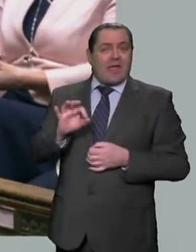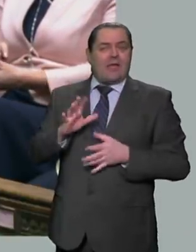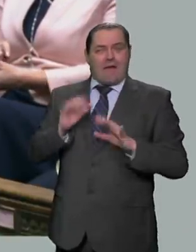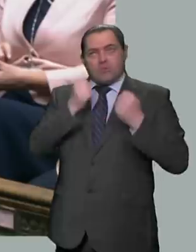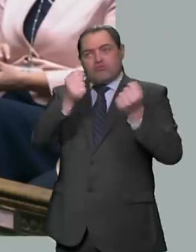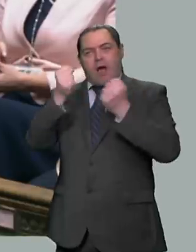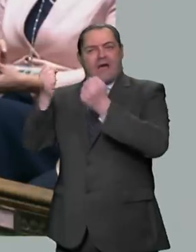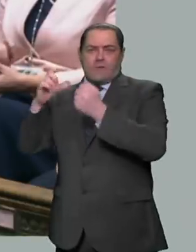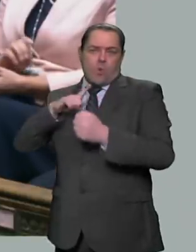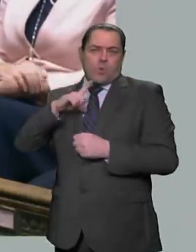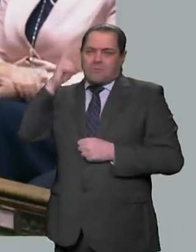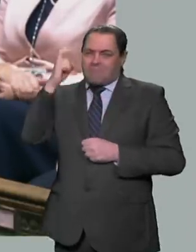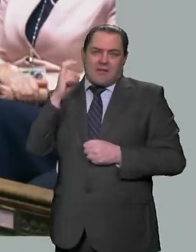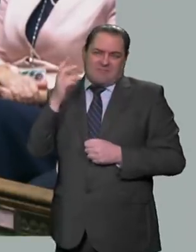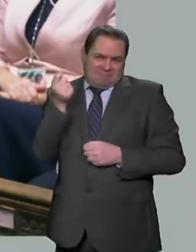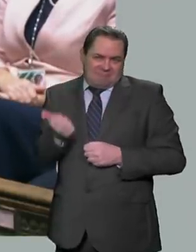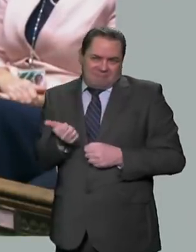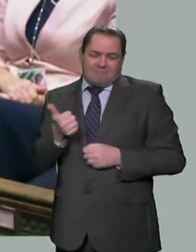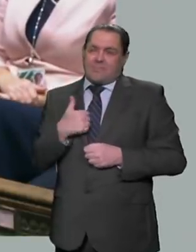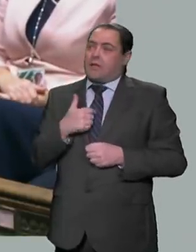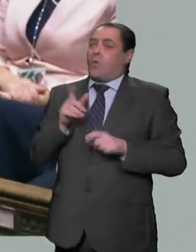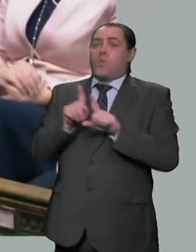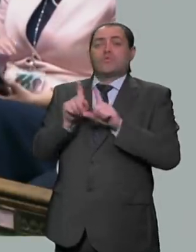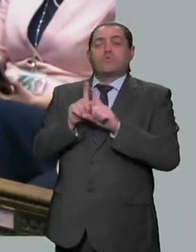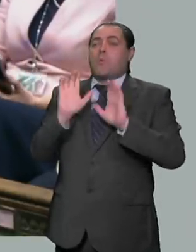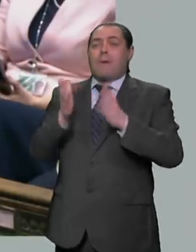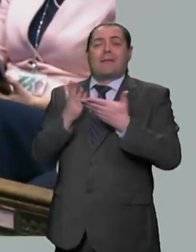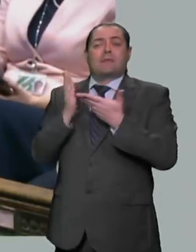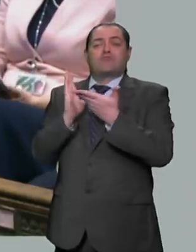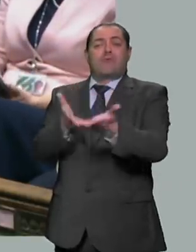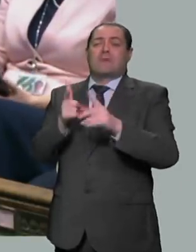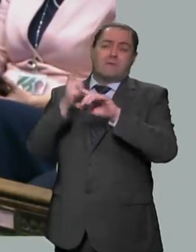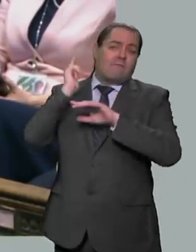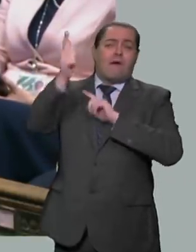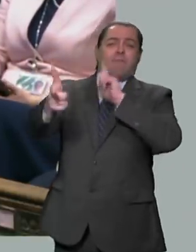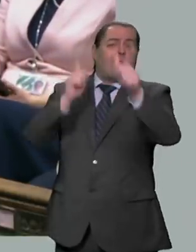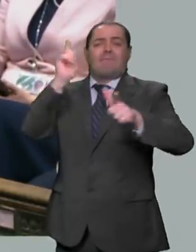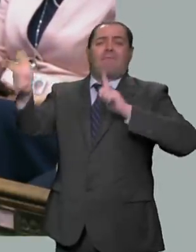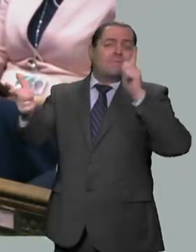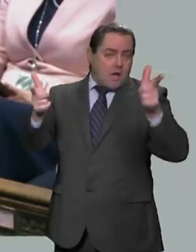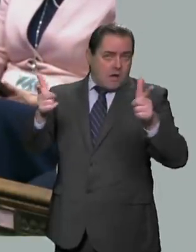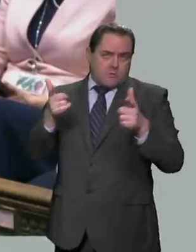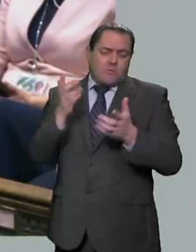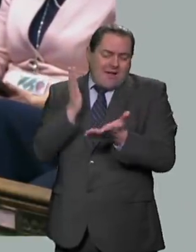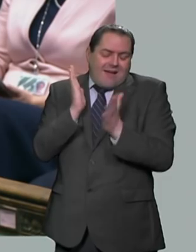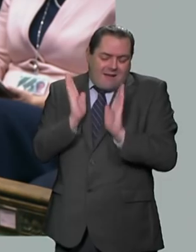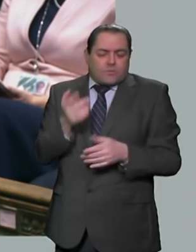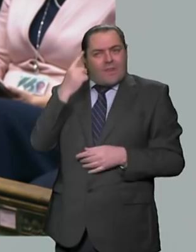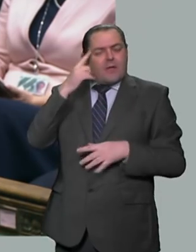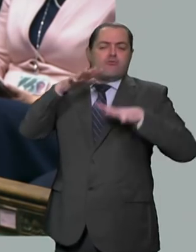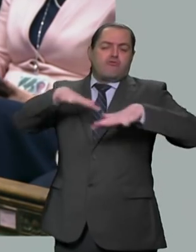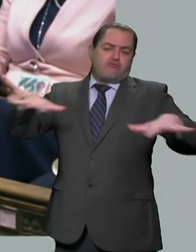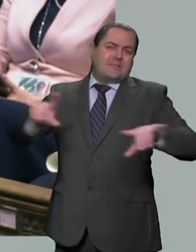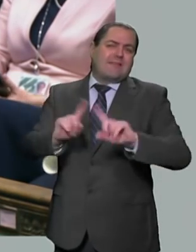services are very much further from home. I would therefore like to ask my right honourable friend what more he can do, particularly in rural communities, to ensure that